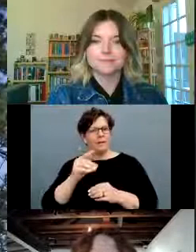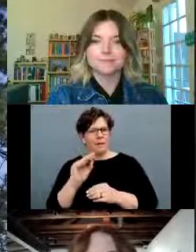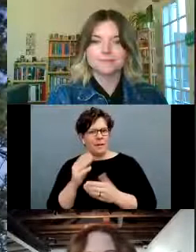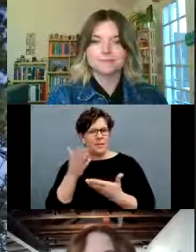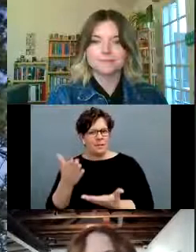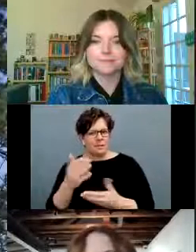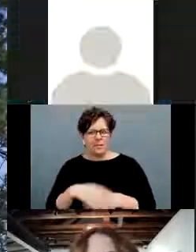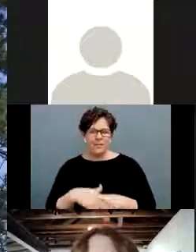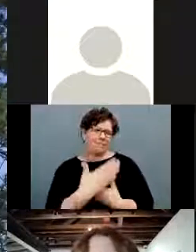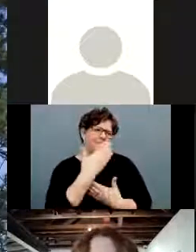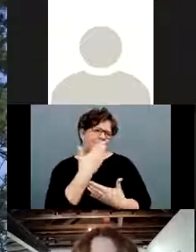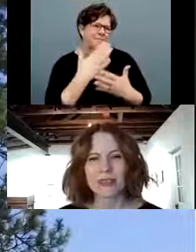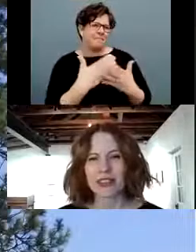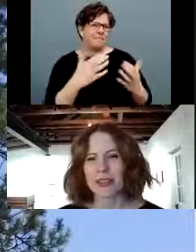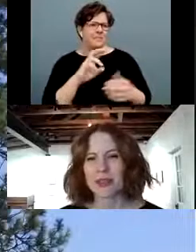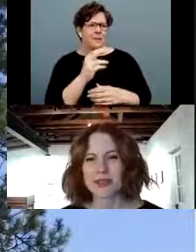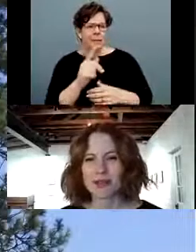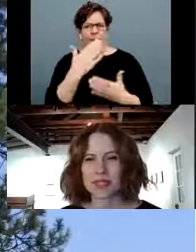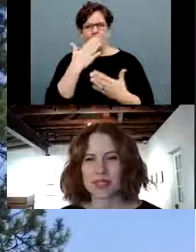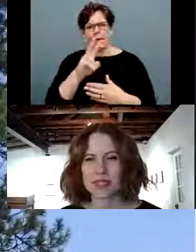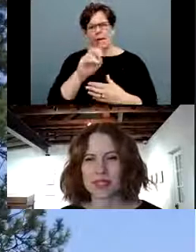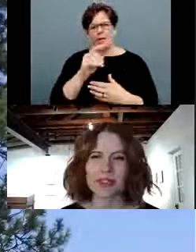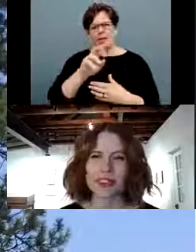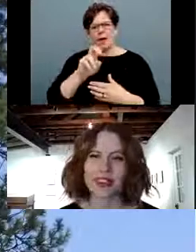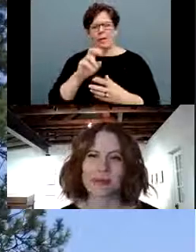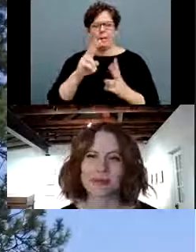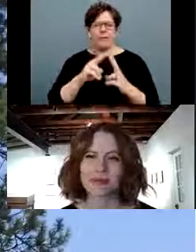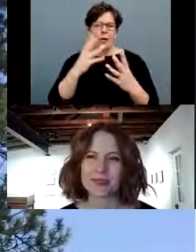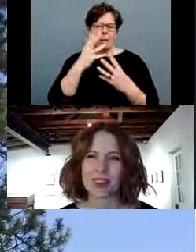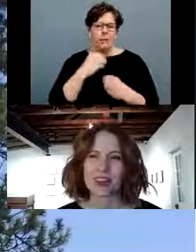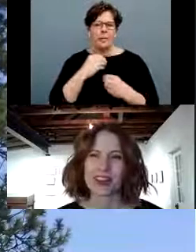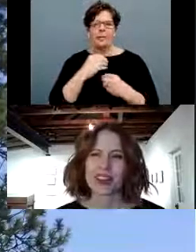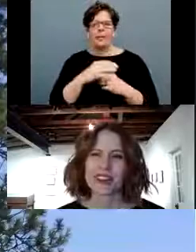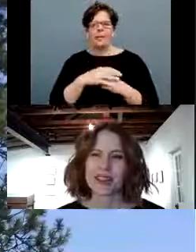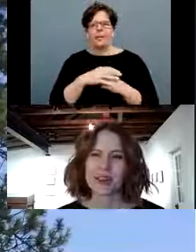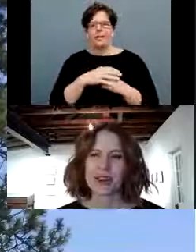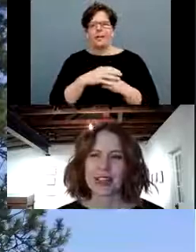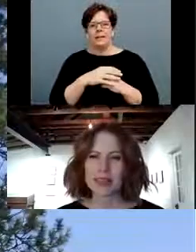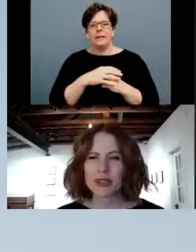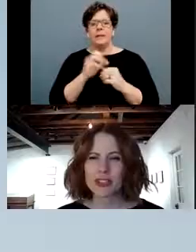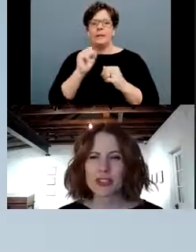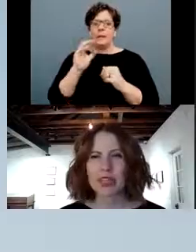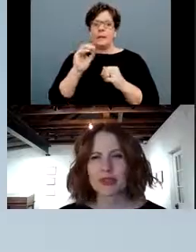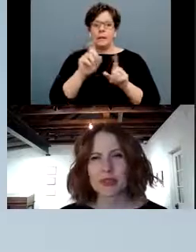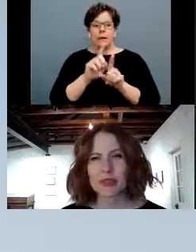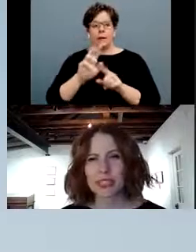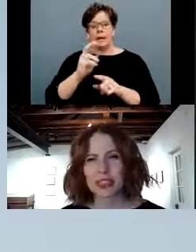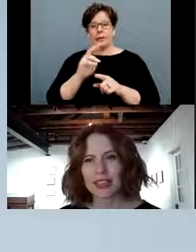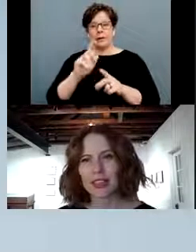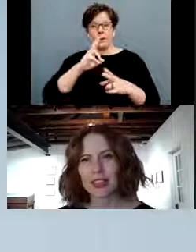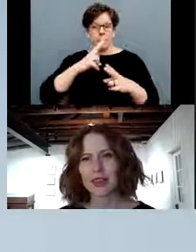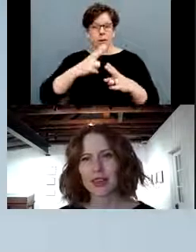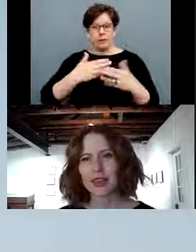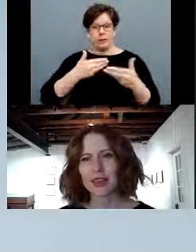Thank you so much, Rachel, and thank you, Valerie. That was really beautiful. So as Rachel mentioned, my name is Kristen